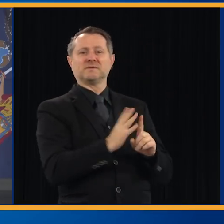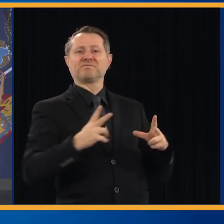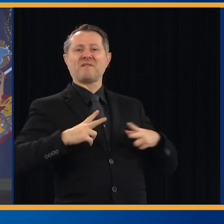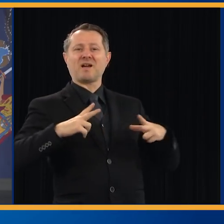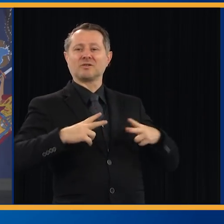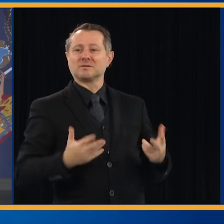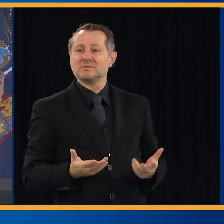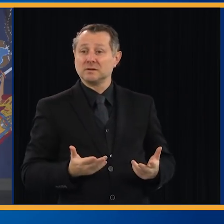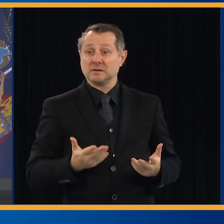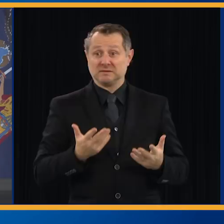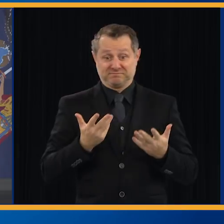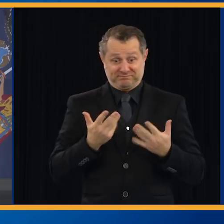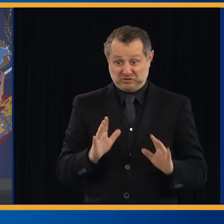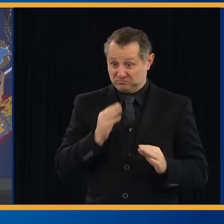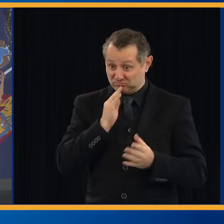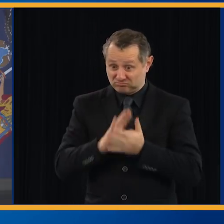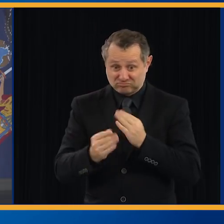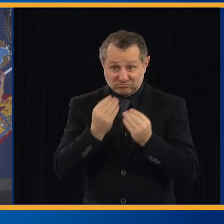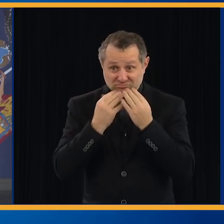go back to run the store.